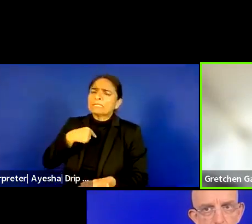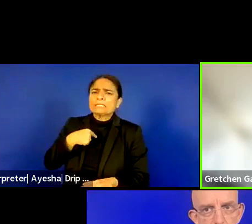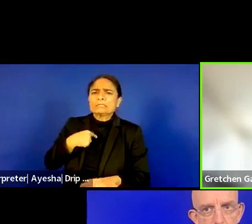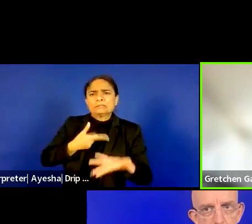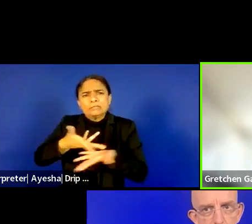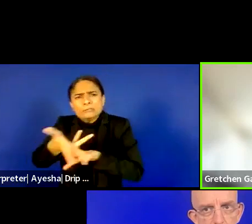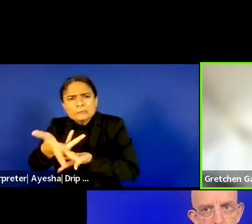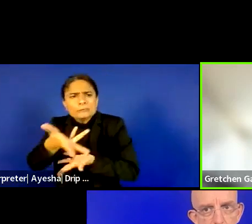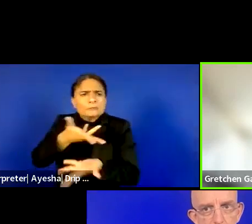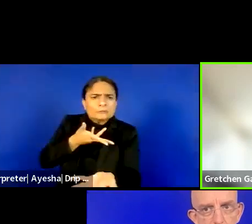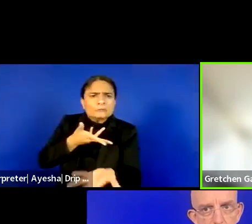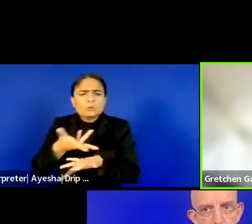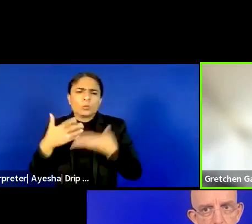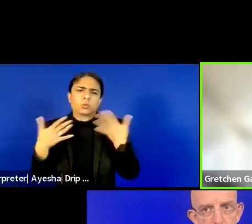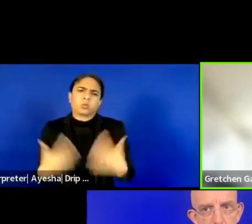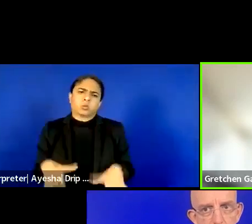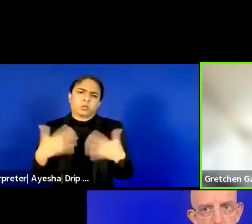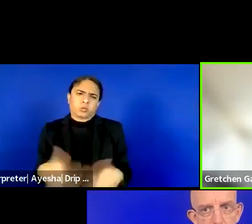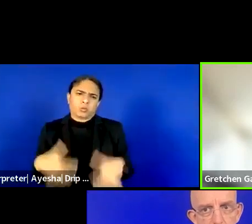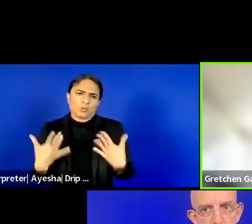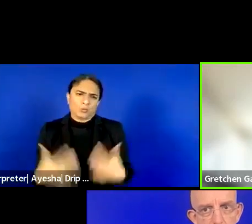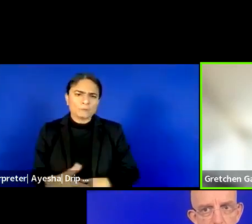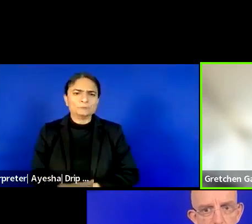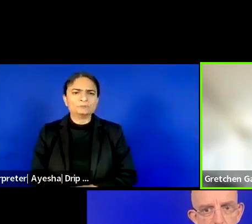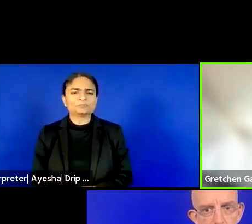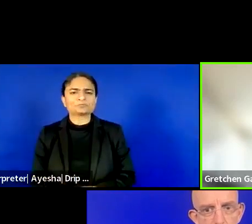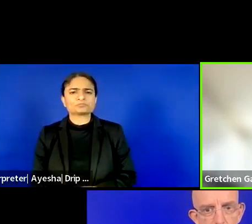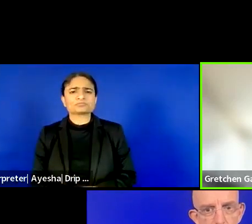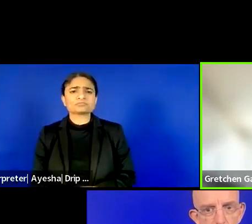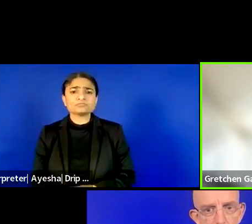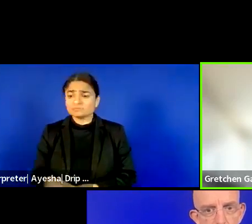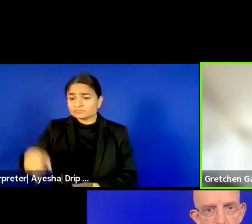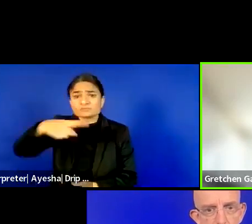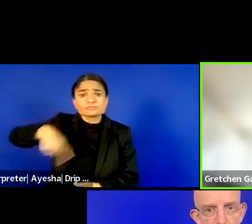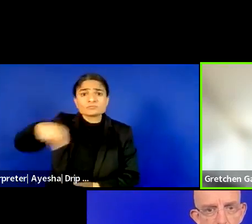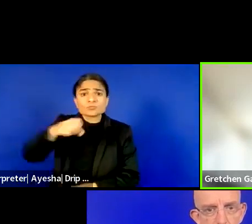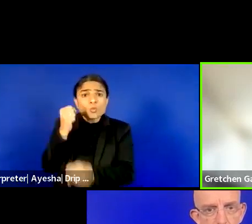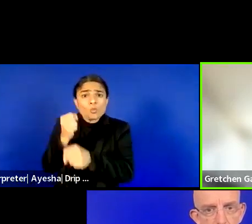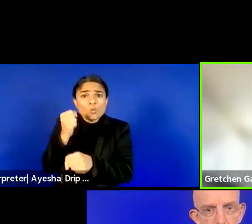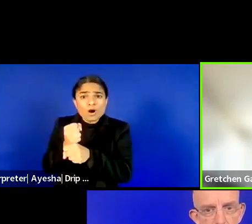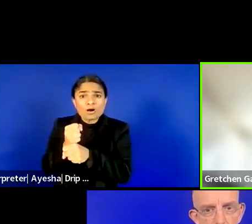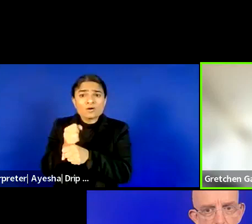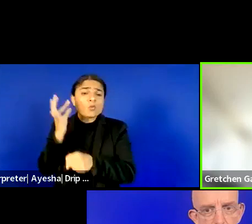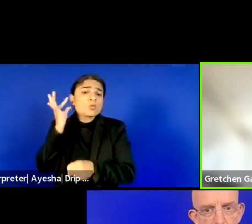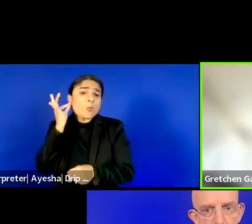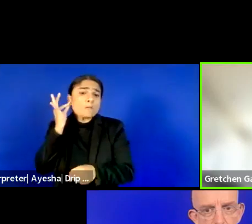accessibility advisors that have helped shaped Women Deliver in July.